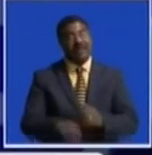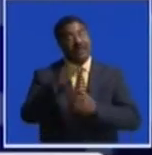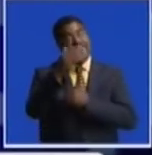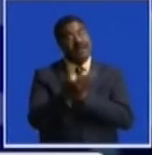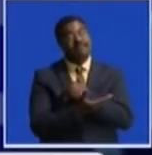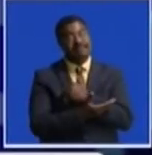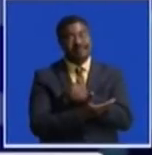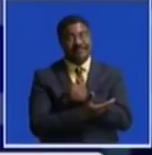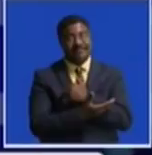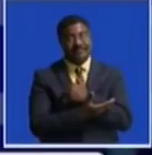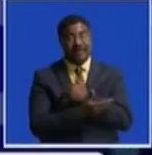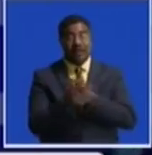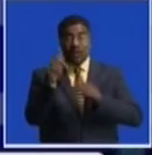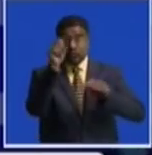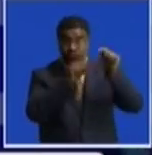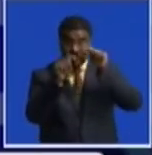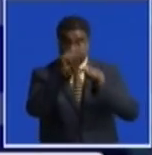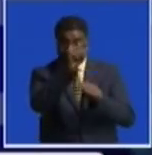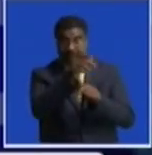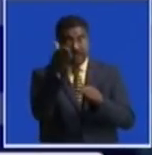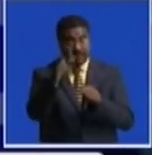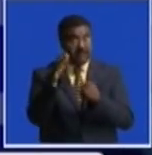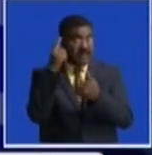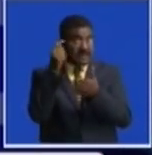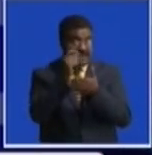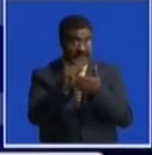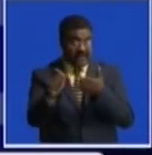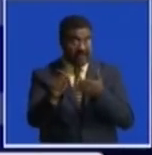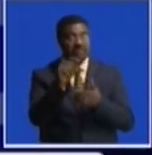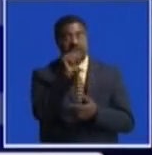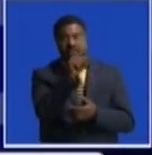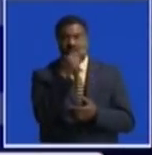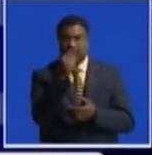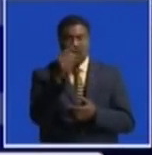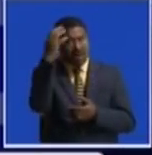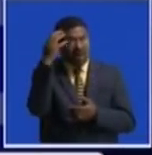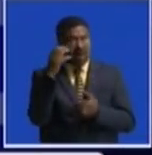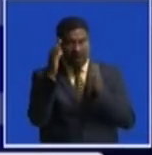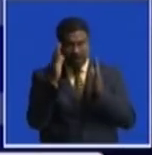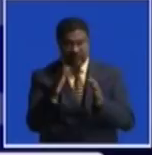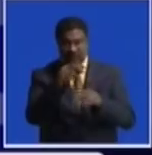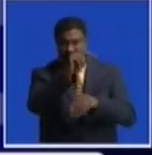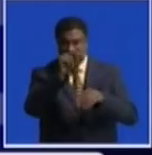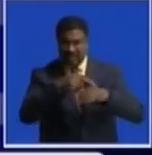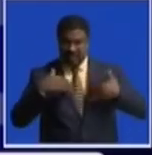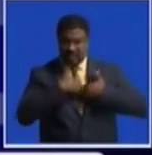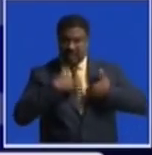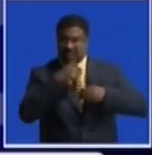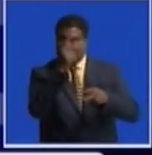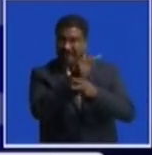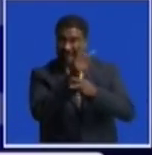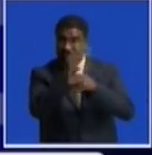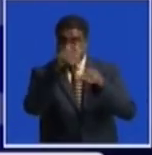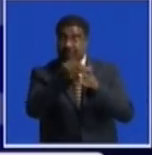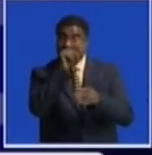Welcome back. Tourism and Arts Permanent Secretary Howard Sikwela says officers in the Department of National Parks and Wildlife in Livingstone